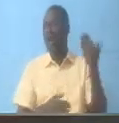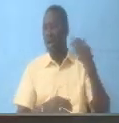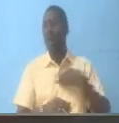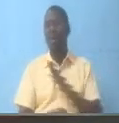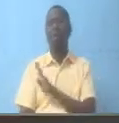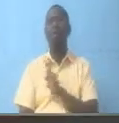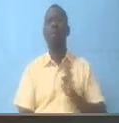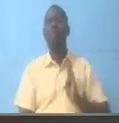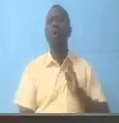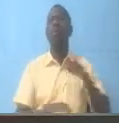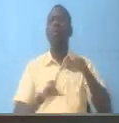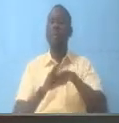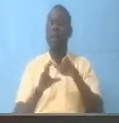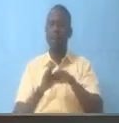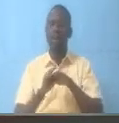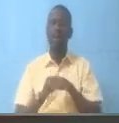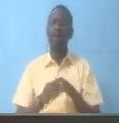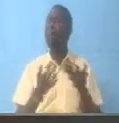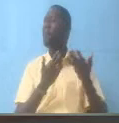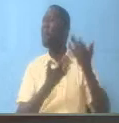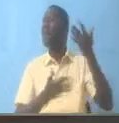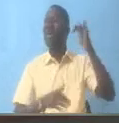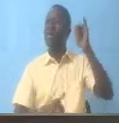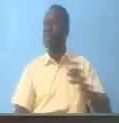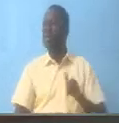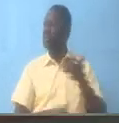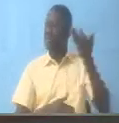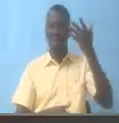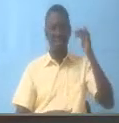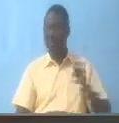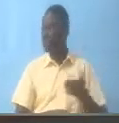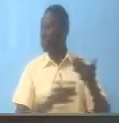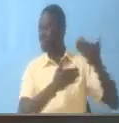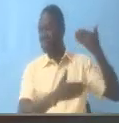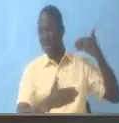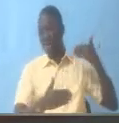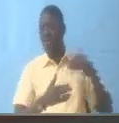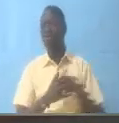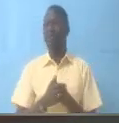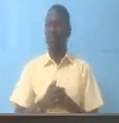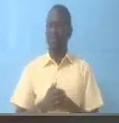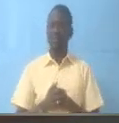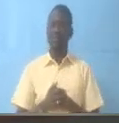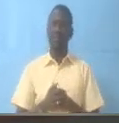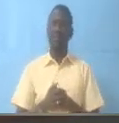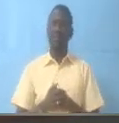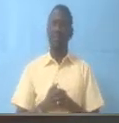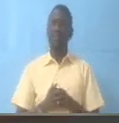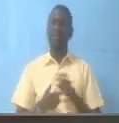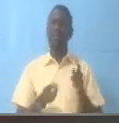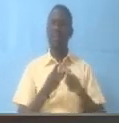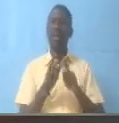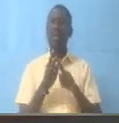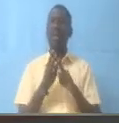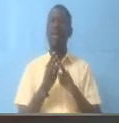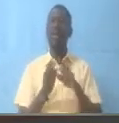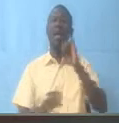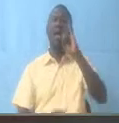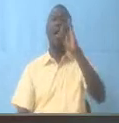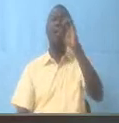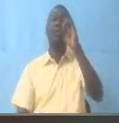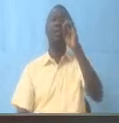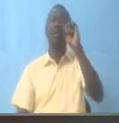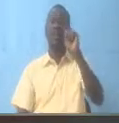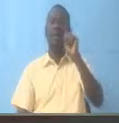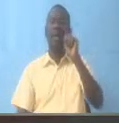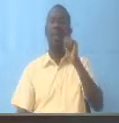jiite woon seen board member yi ci at yu bëree bëri ak St. Joseph yi tamit bokkoon naa ci seen board member yi. And ICE High School as well. Ak ICE High